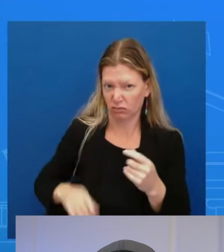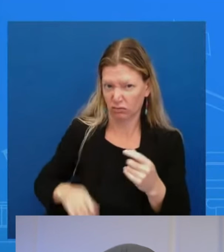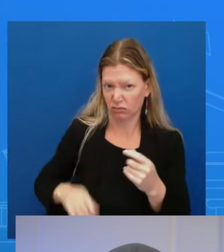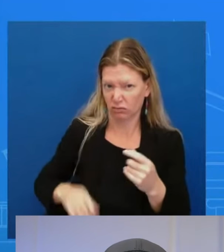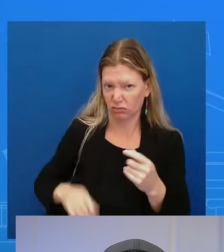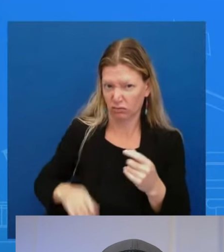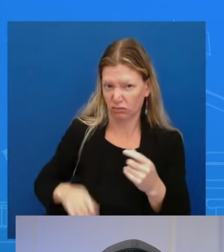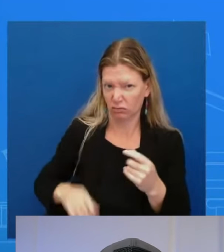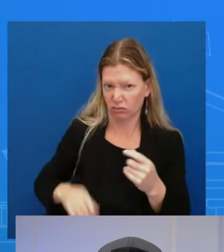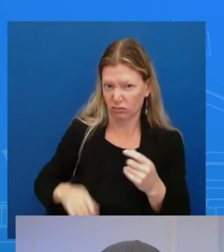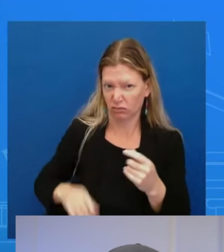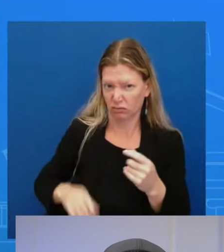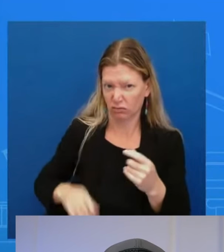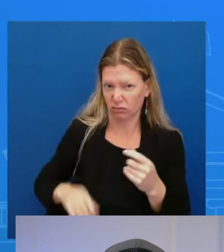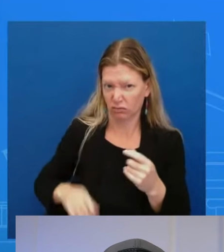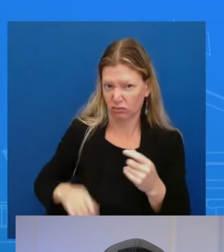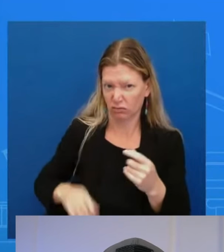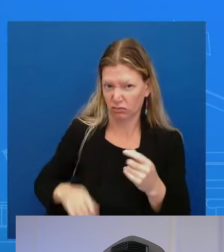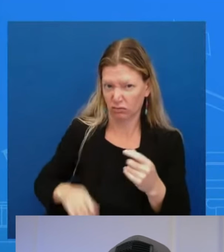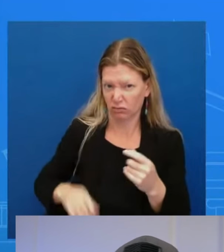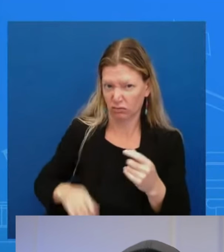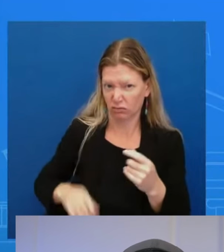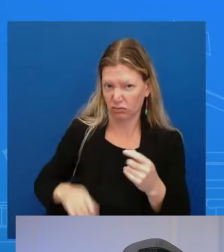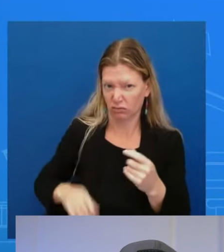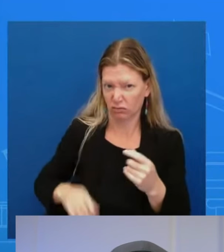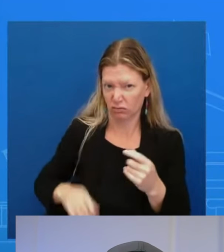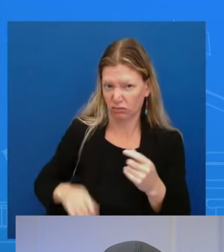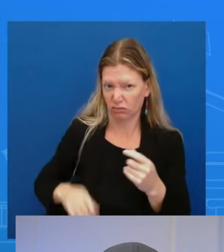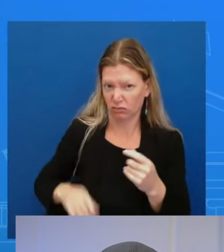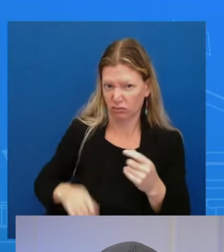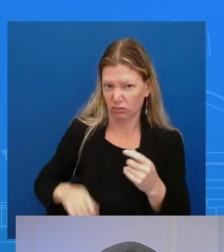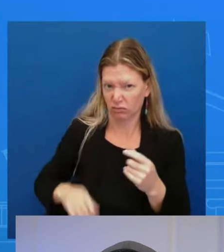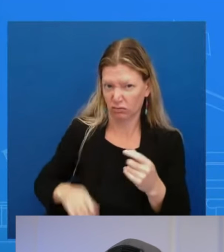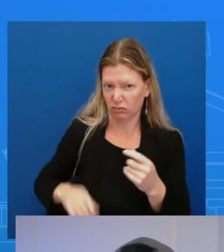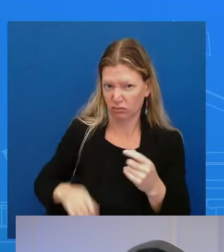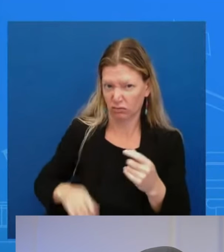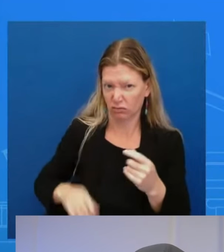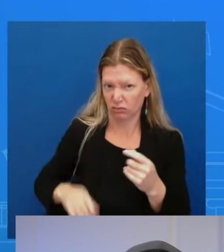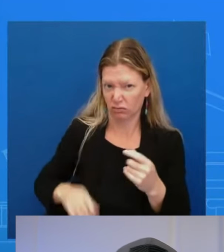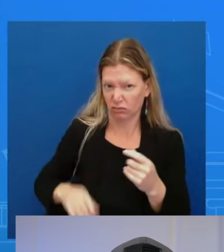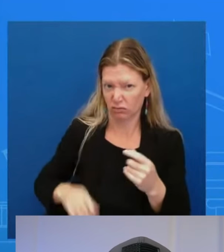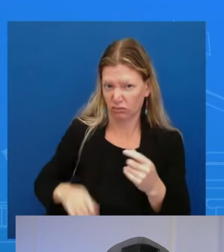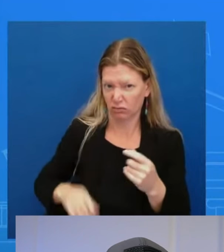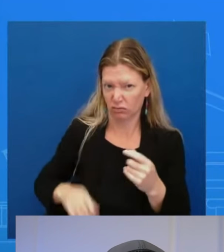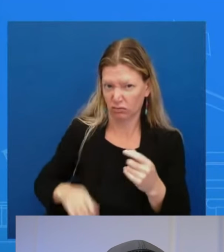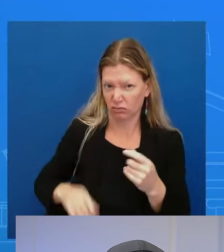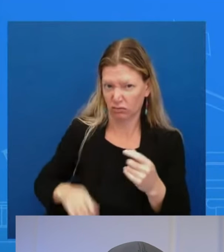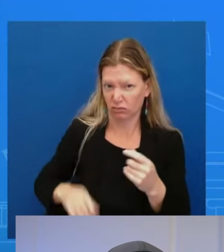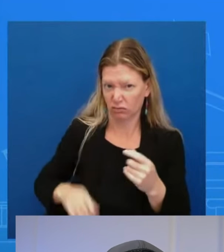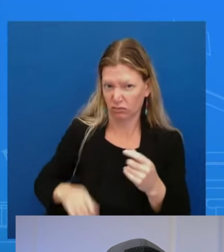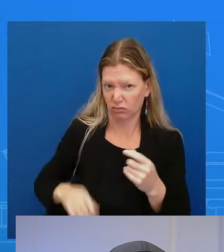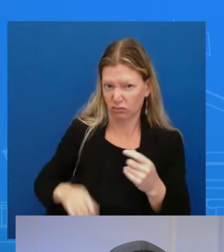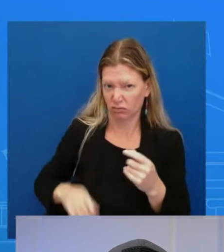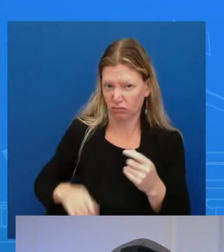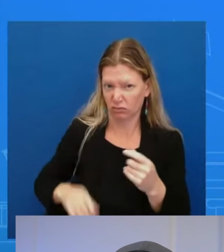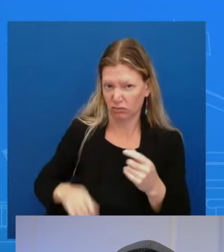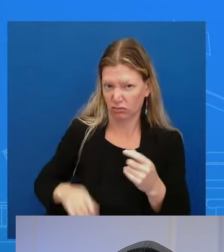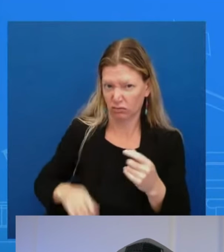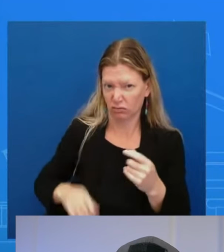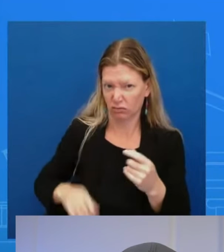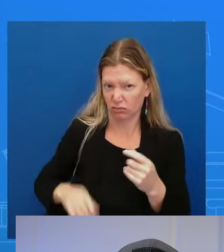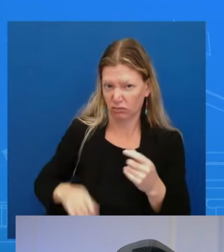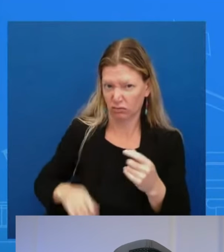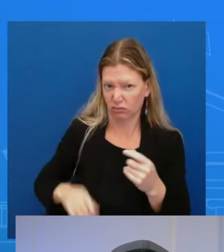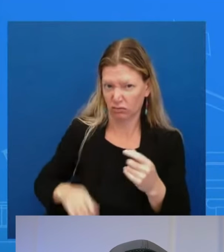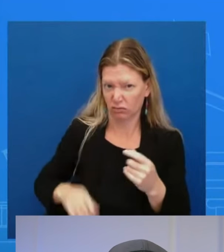spew your misinformation, disinformation at times. You're the one that lied about the classified documents. You're the one that lied to the press, not once, not twice, not three times or four